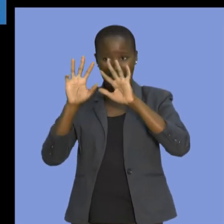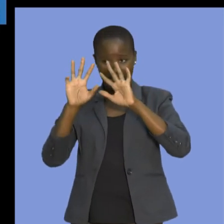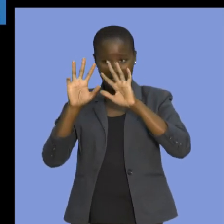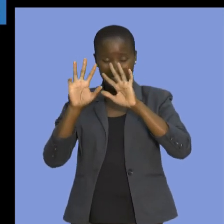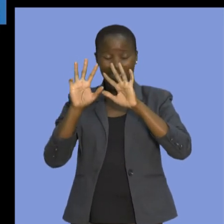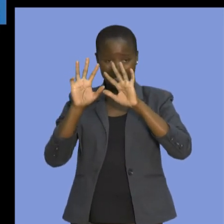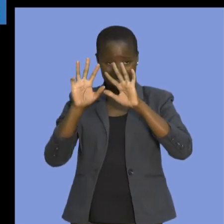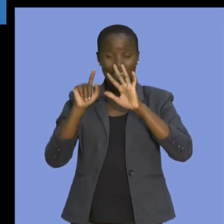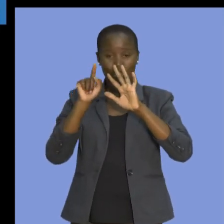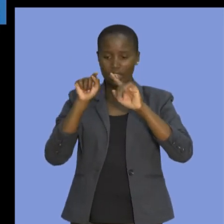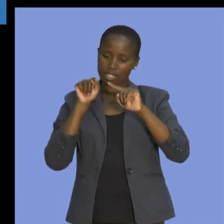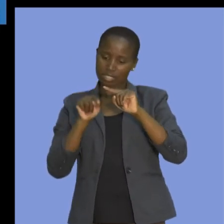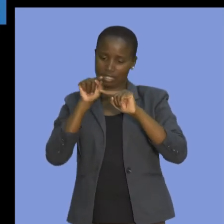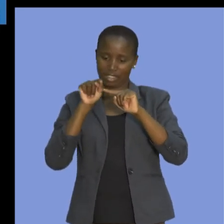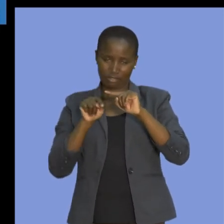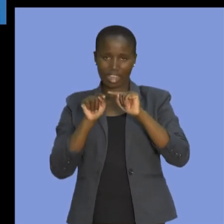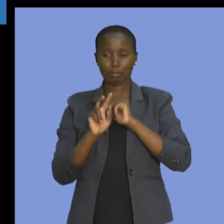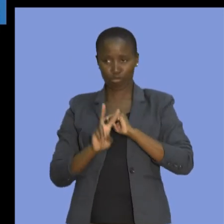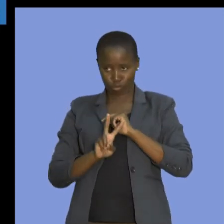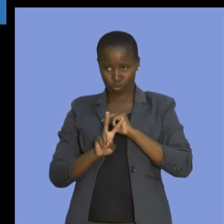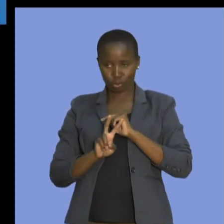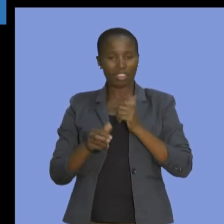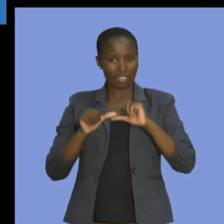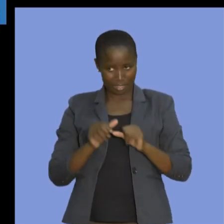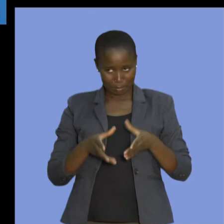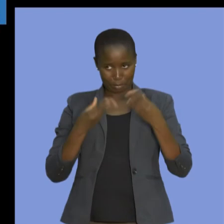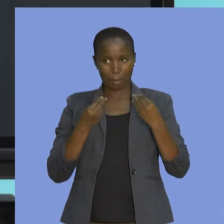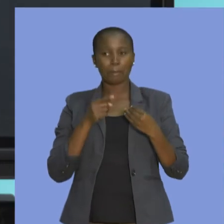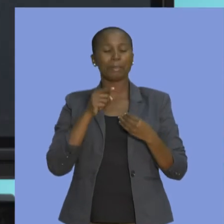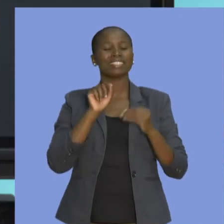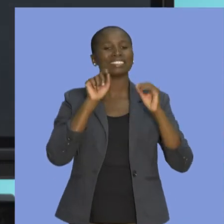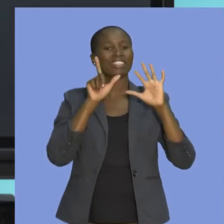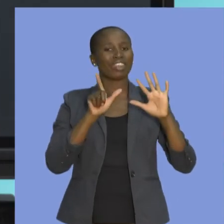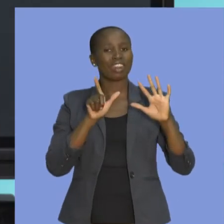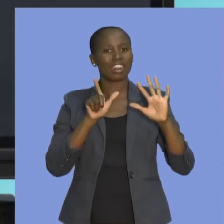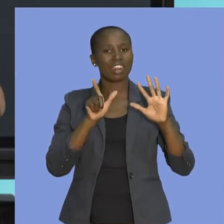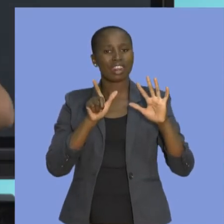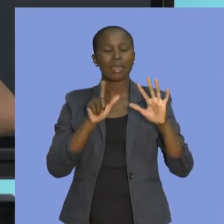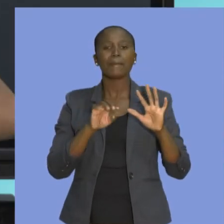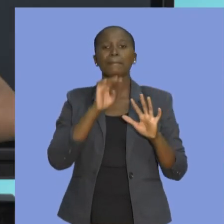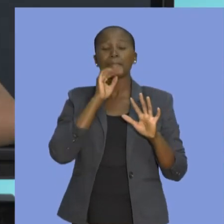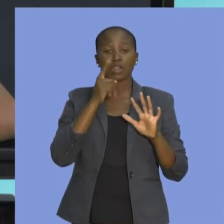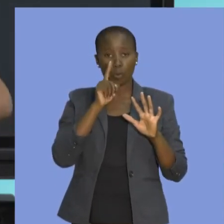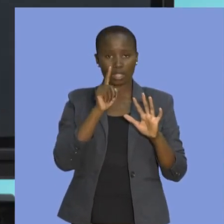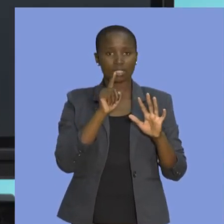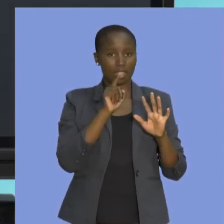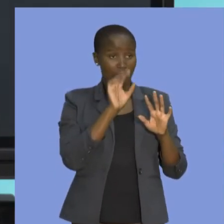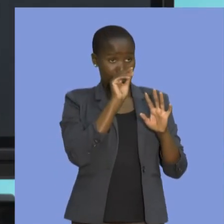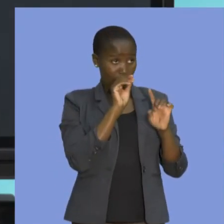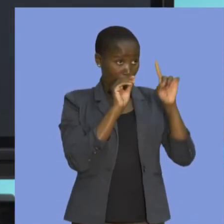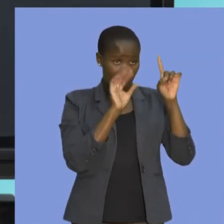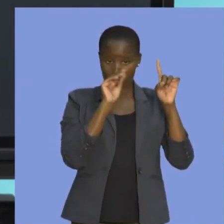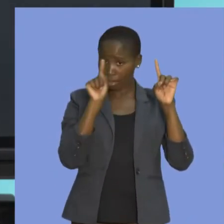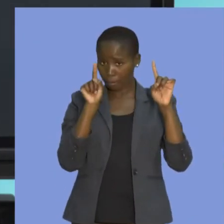2, that gave us 7. That's how we found the midpoint. So we add the boundaries. That number plus that